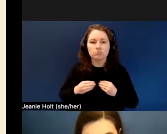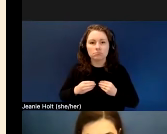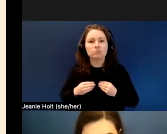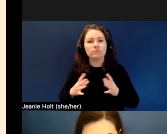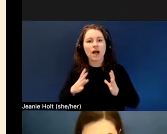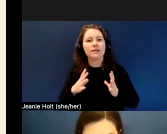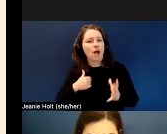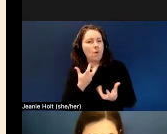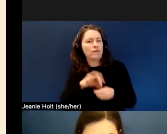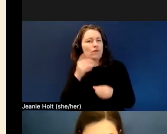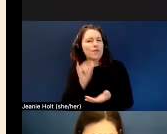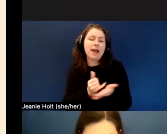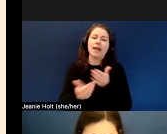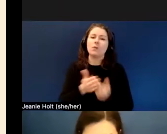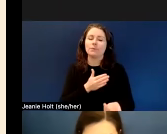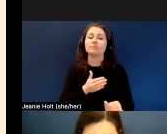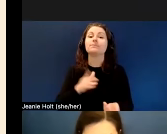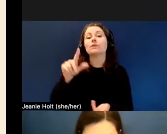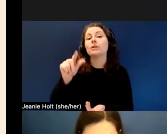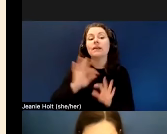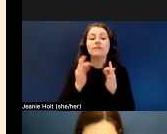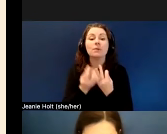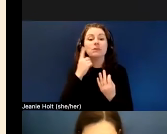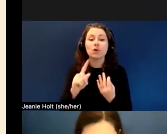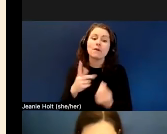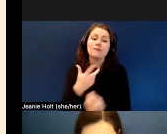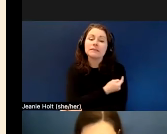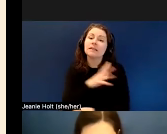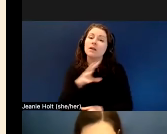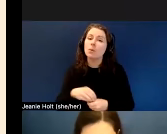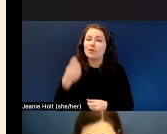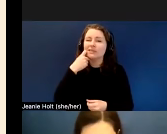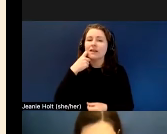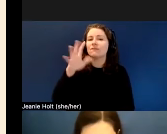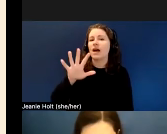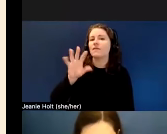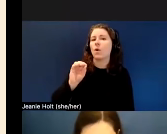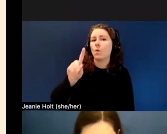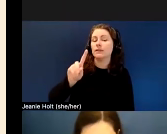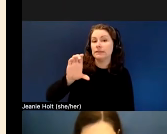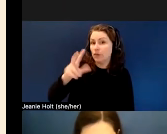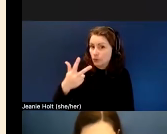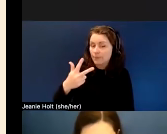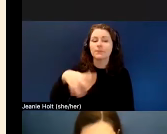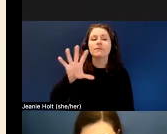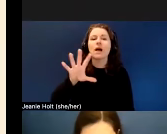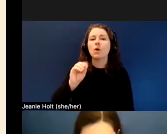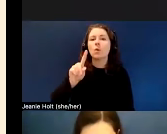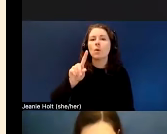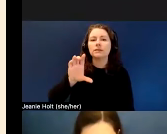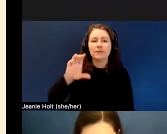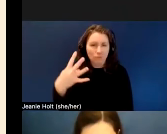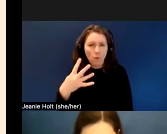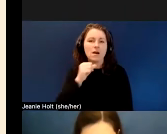anyway. Louisiana Families for Vaccines recently incorporated as a 501c3 and a 501c4